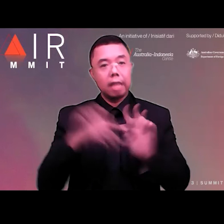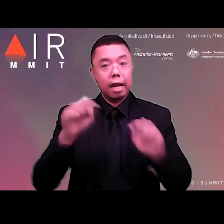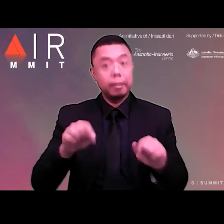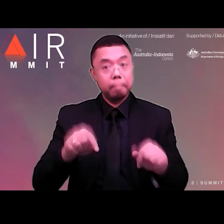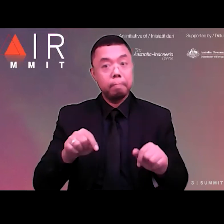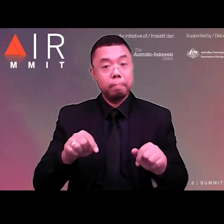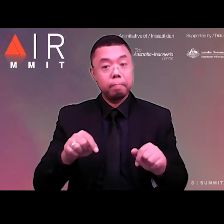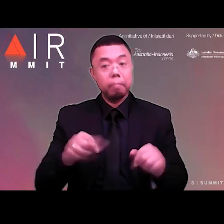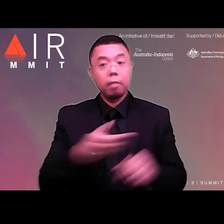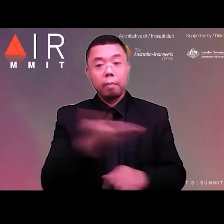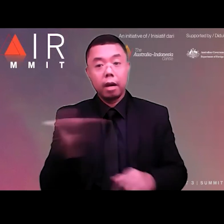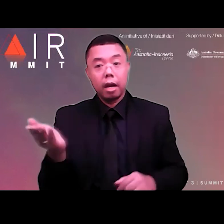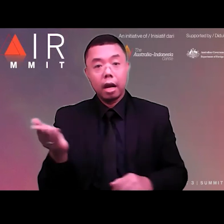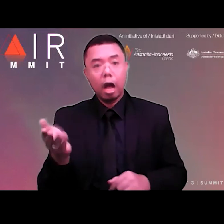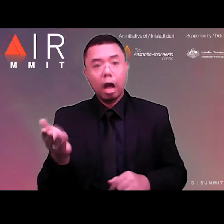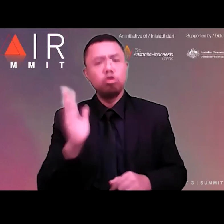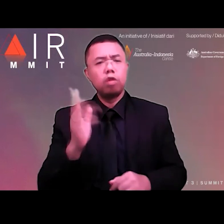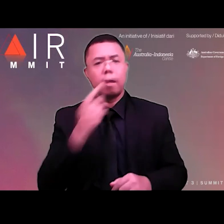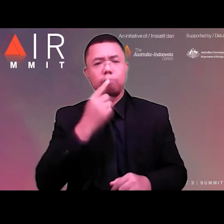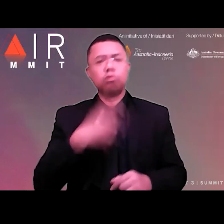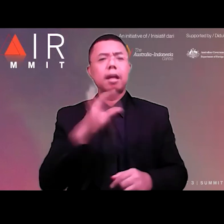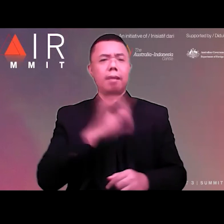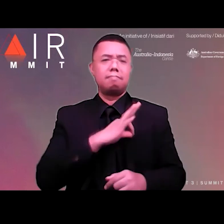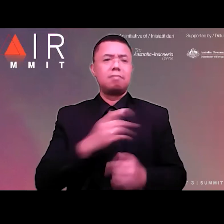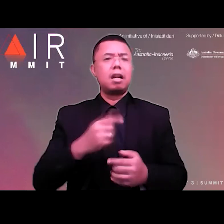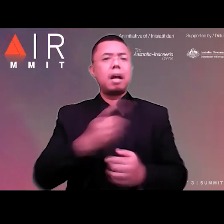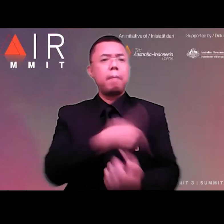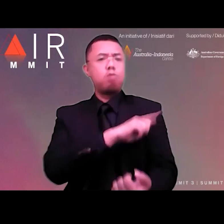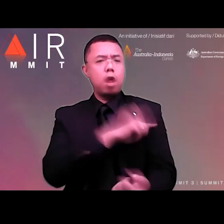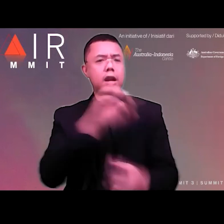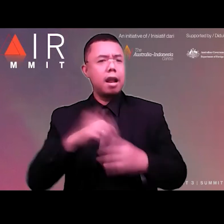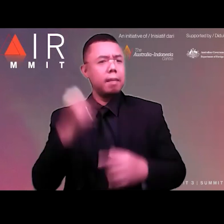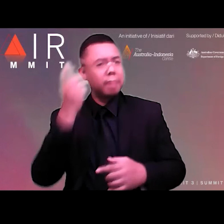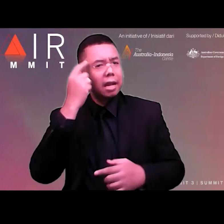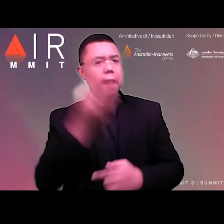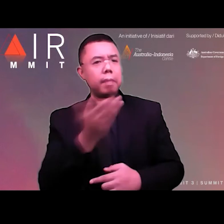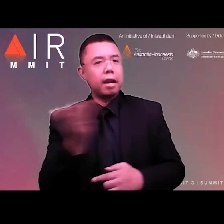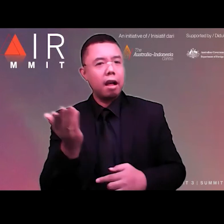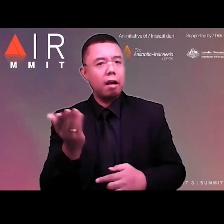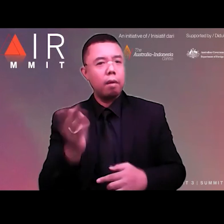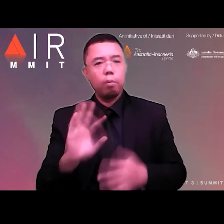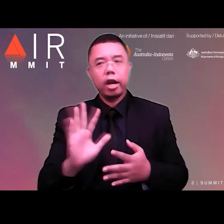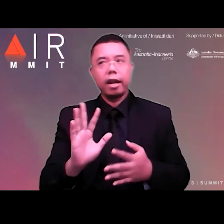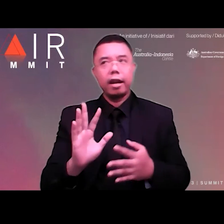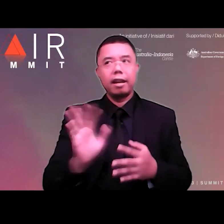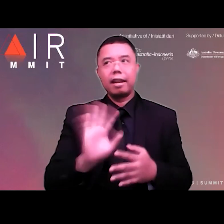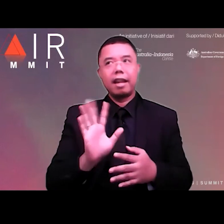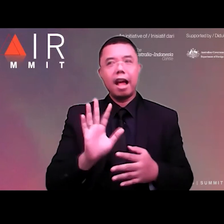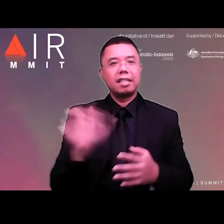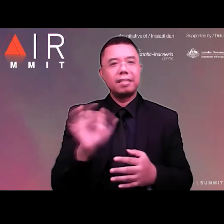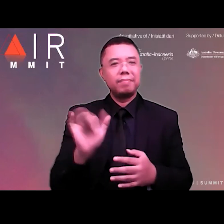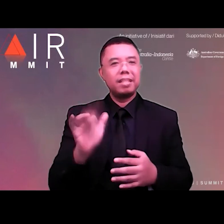in their minds. It may not have been as sophisticated as Pierre and Bututi have presented, but the